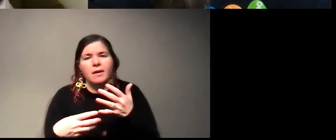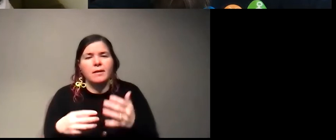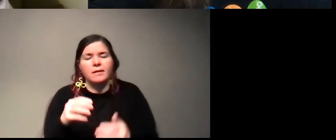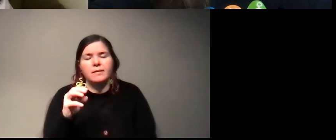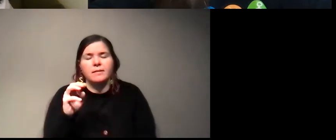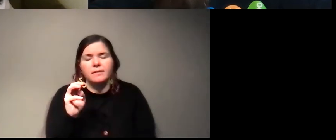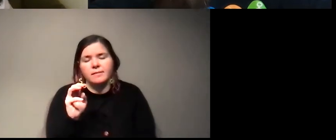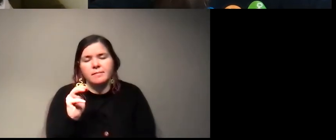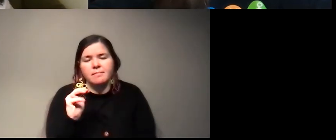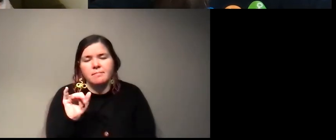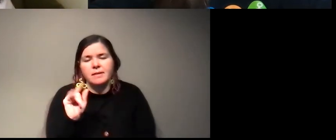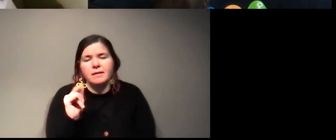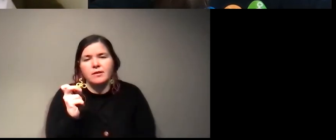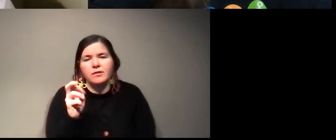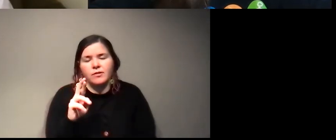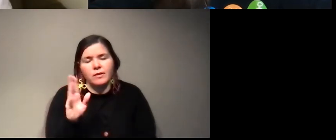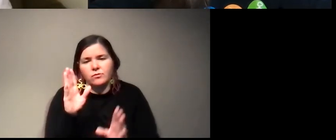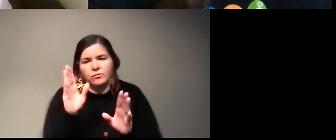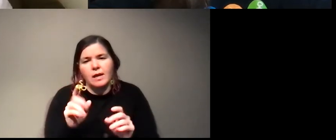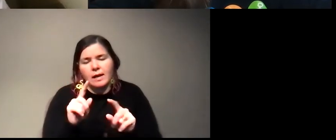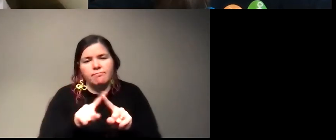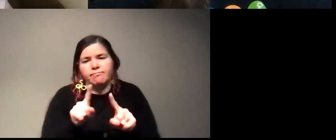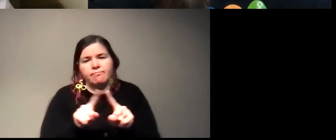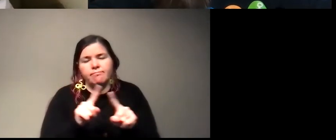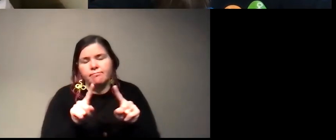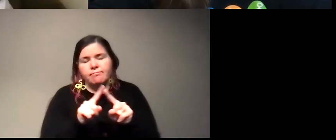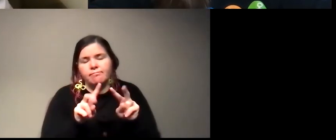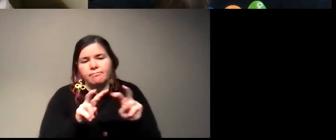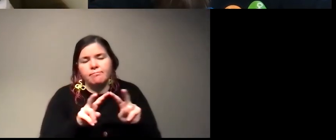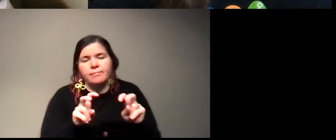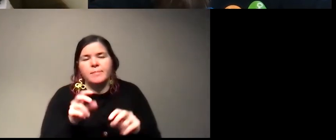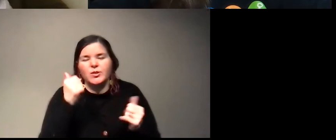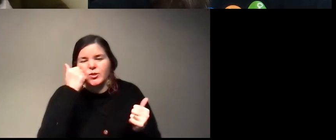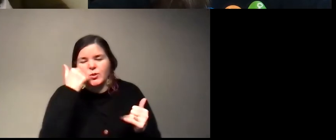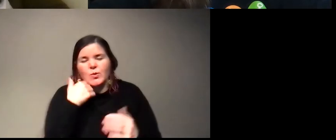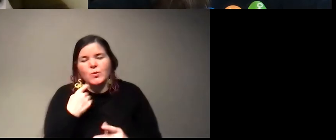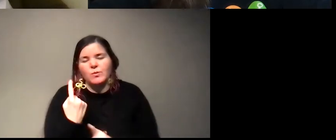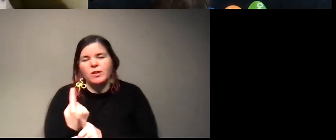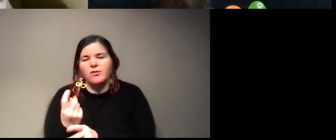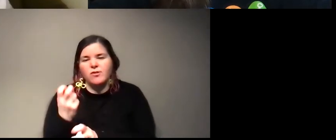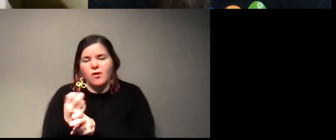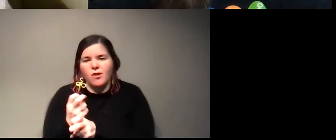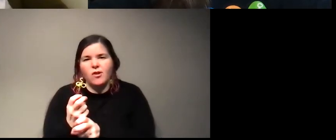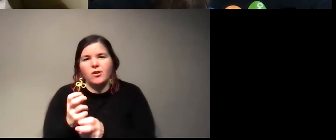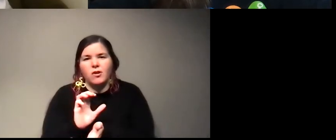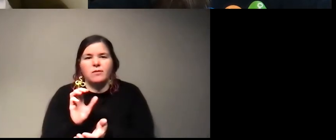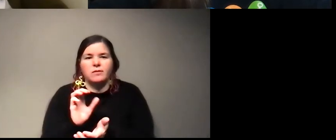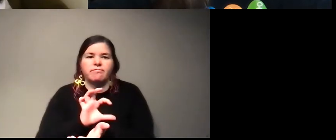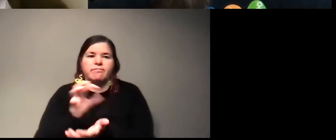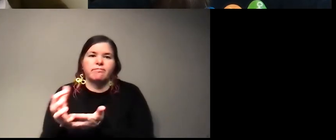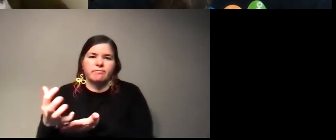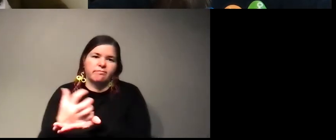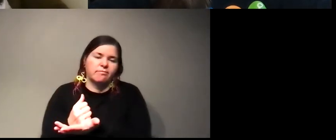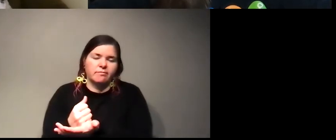milliliter volume, which is great because you can do a lot of stuff with that. But sweat is one of those that's really hard to get very large volumes